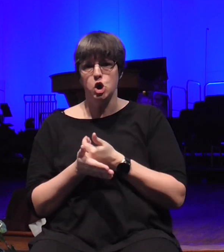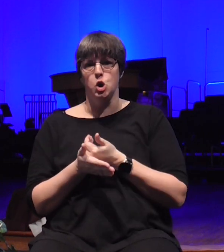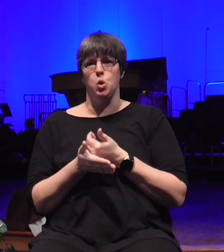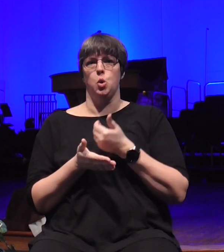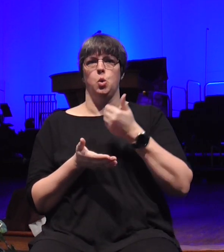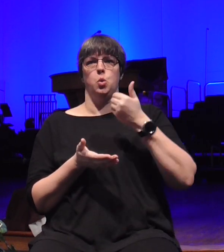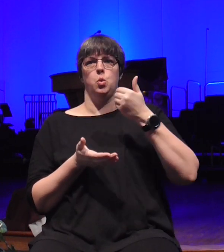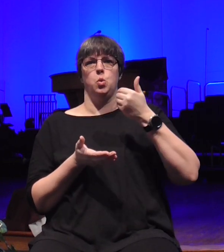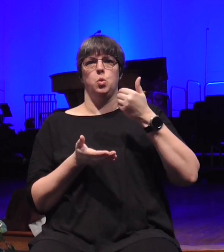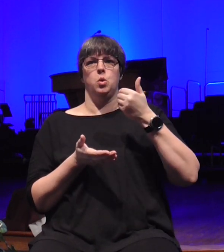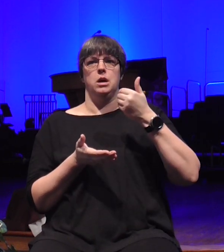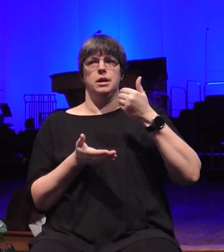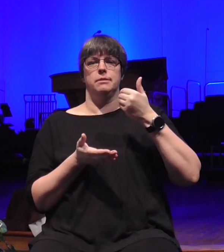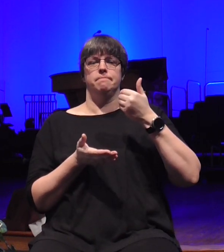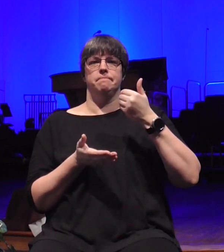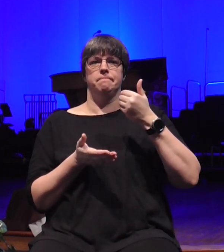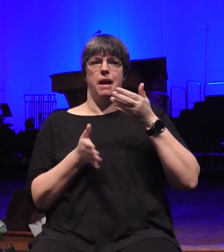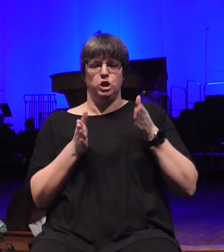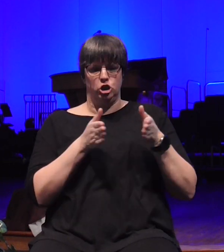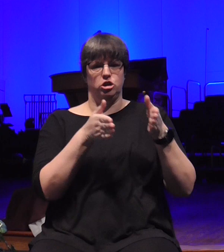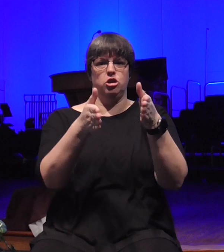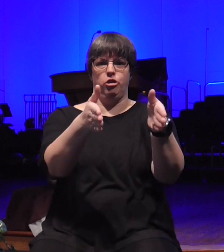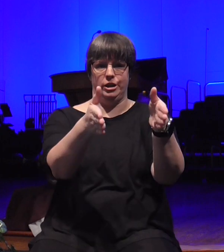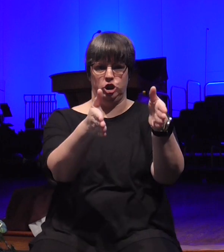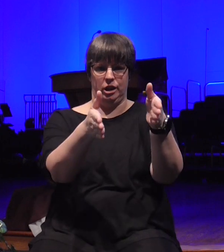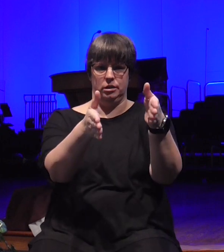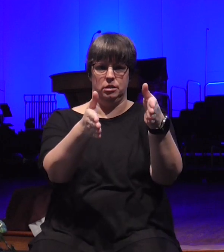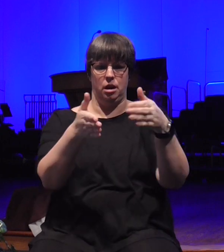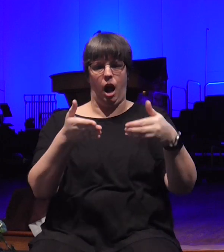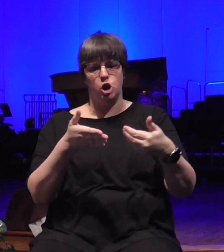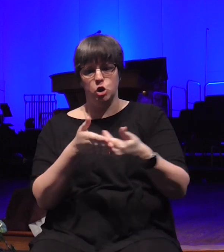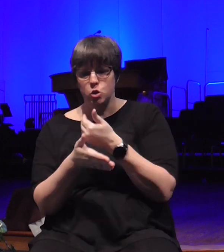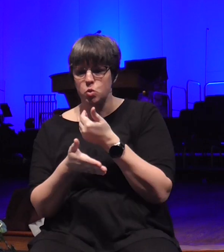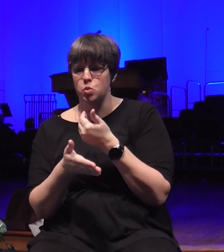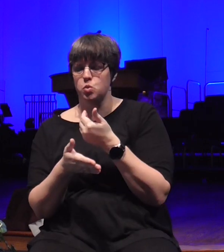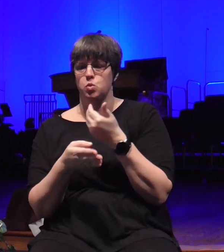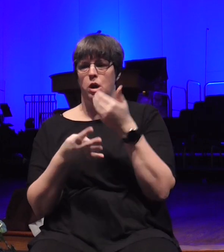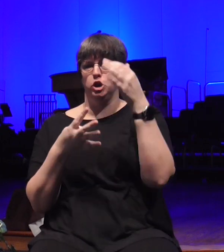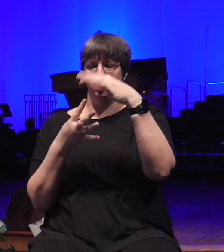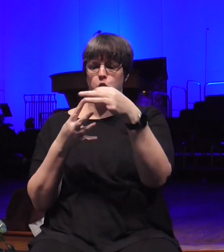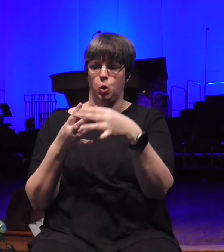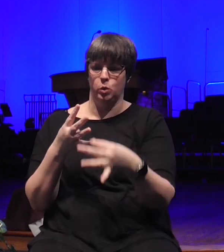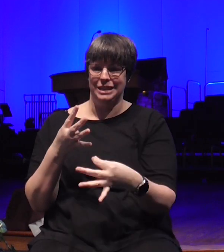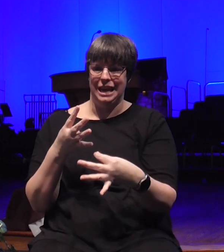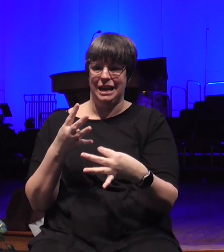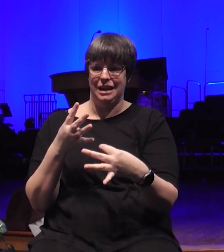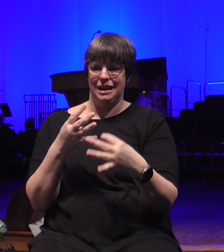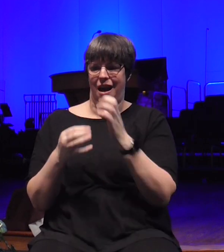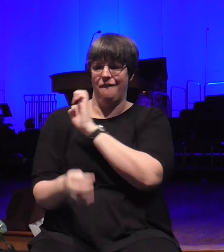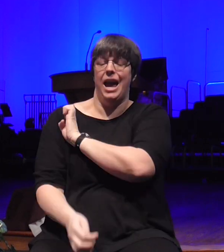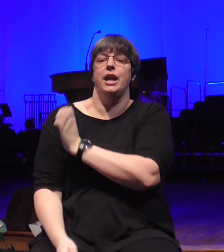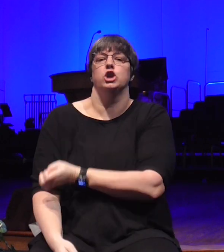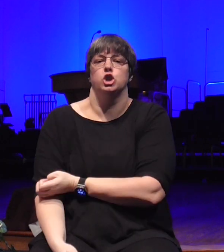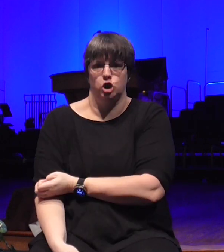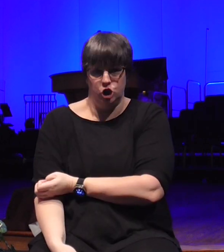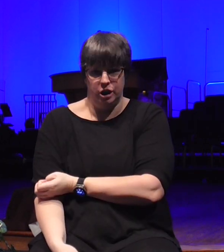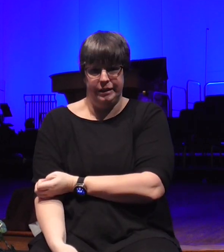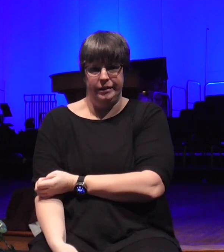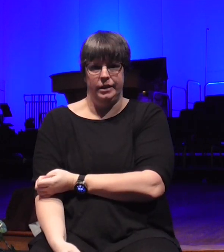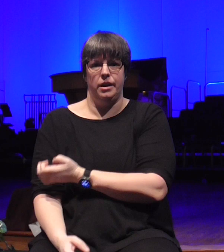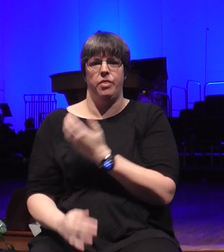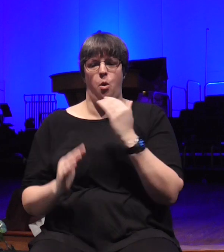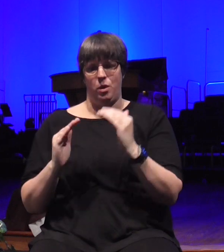stance, a new direction. We can choose to summon the energies within us, to rise above